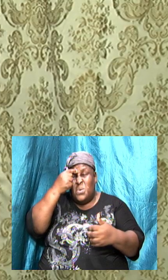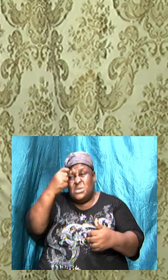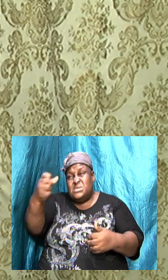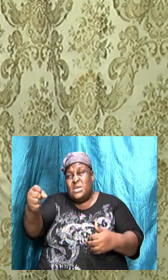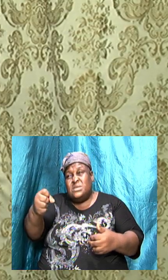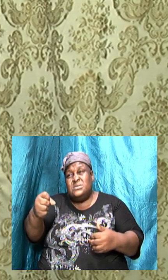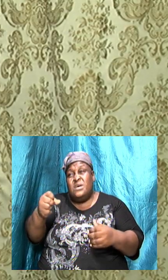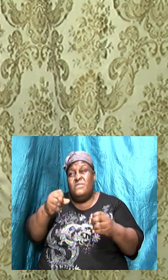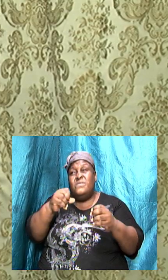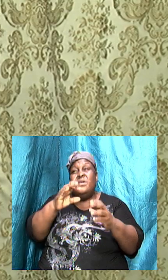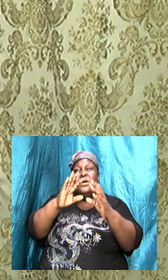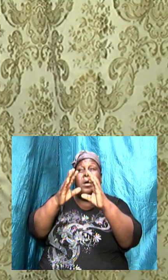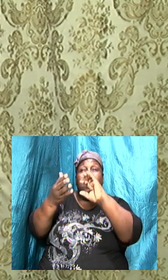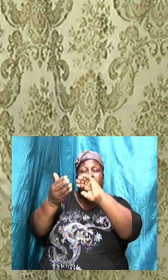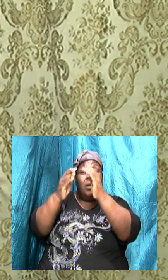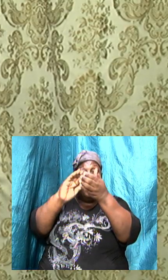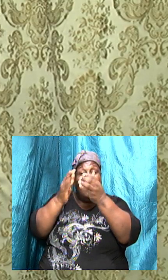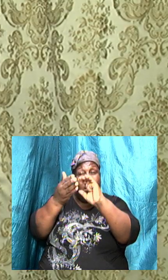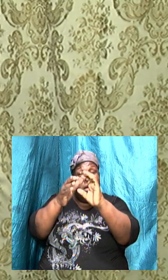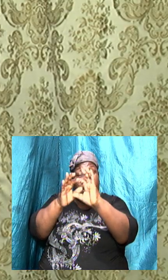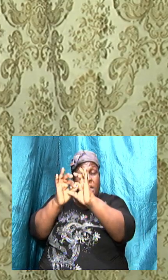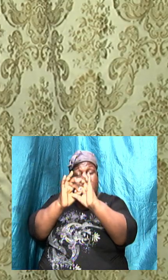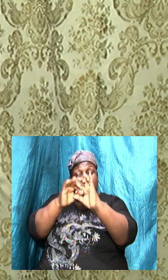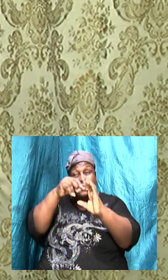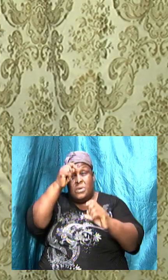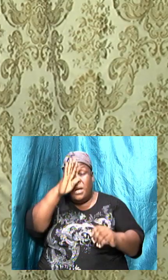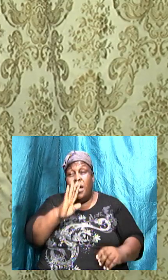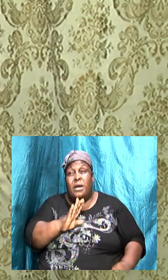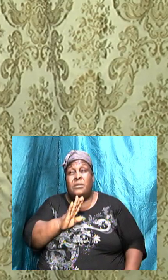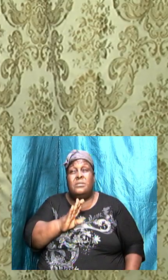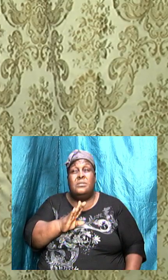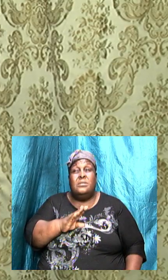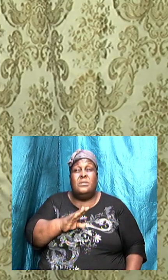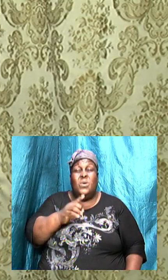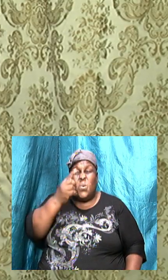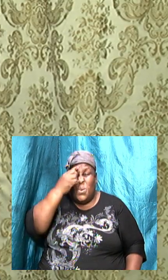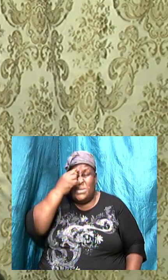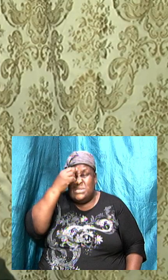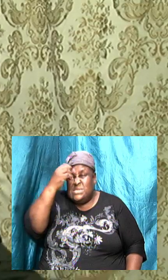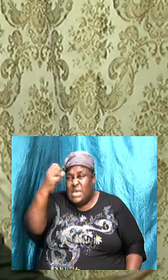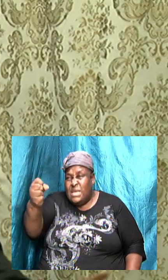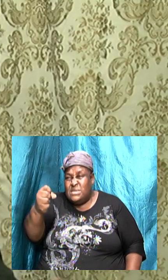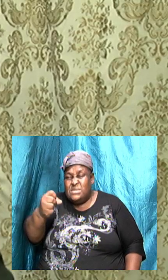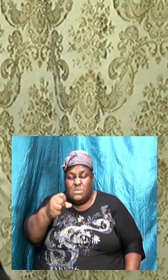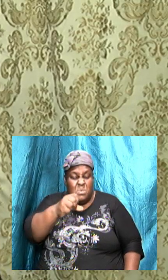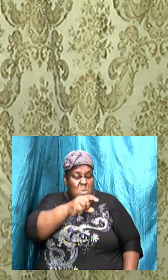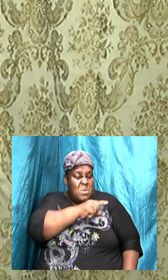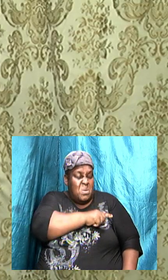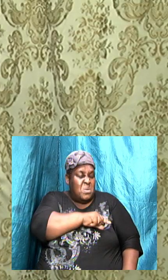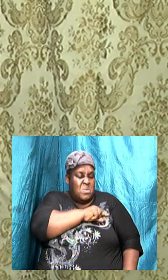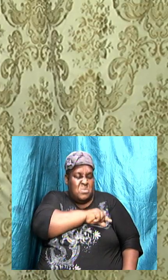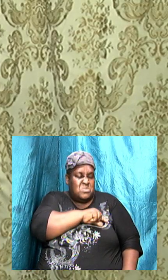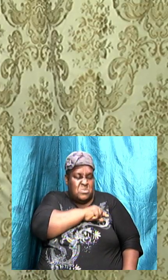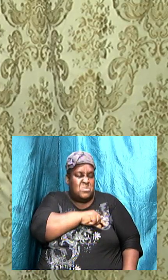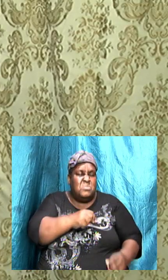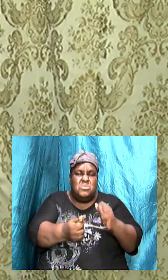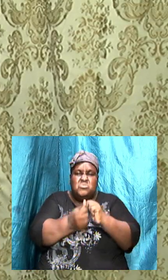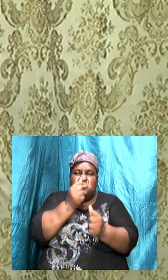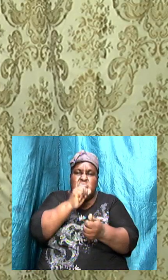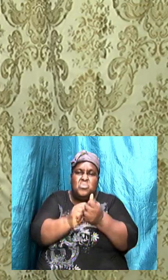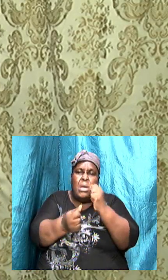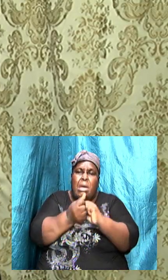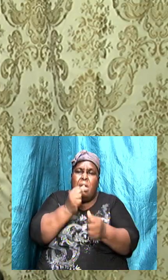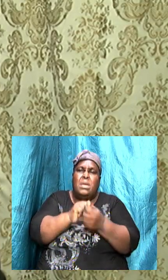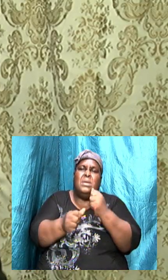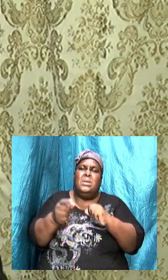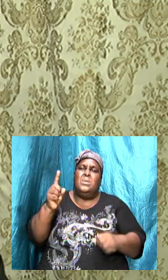God, our sense of innocence. It caused our consciences to be seared with a hot iron to the